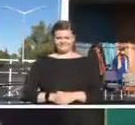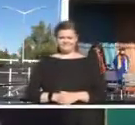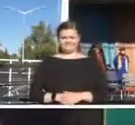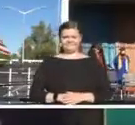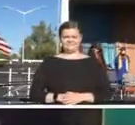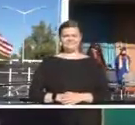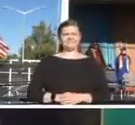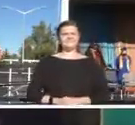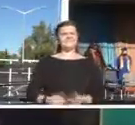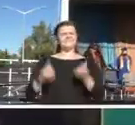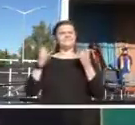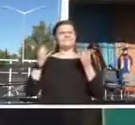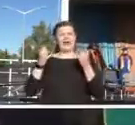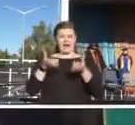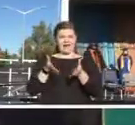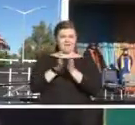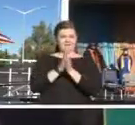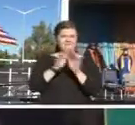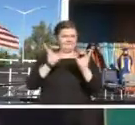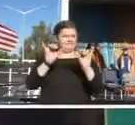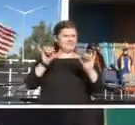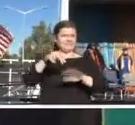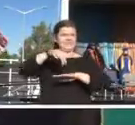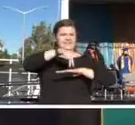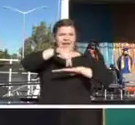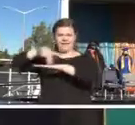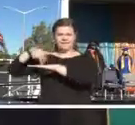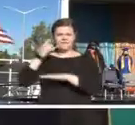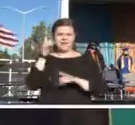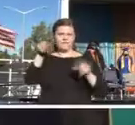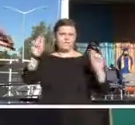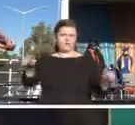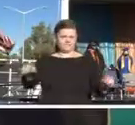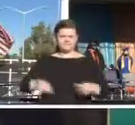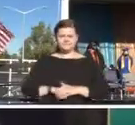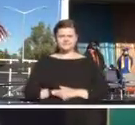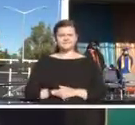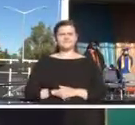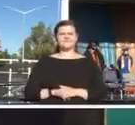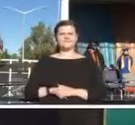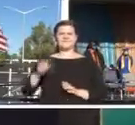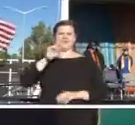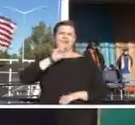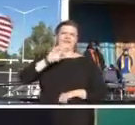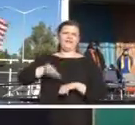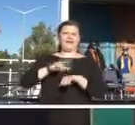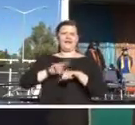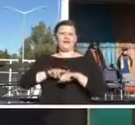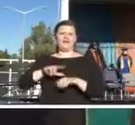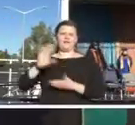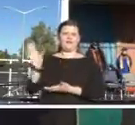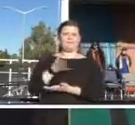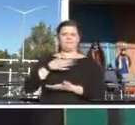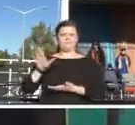And now I will ask you all to remain standing, if you're able, for the national anthem.